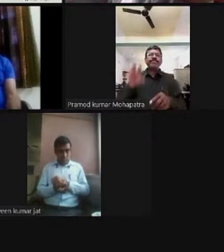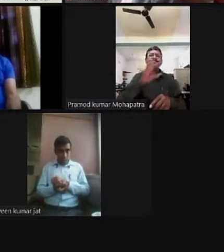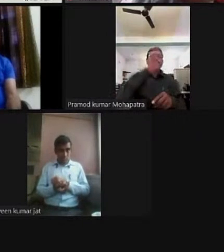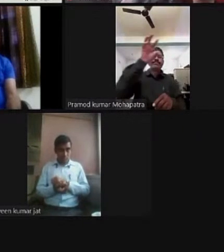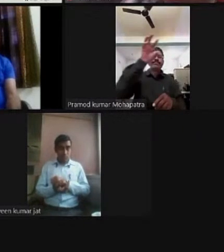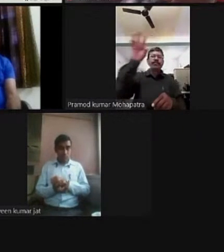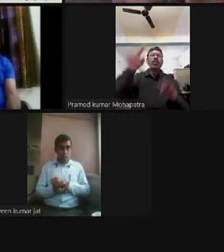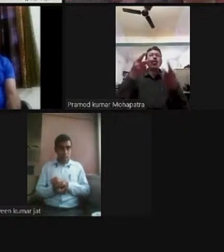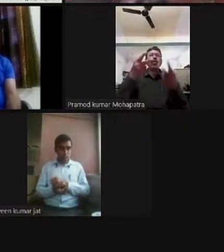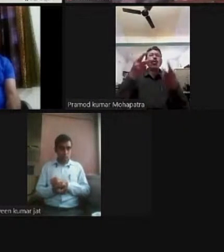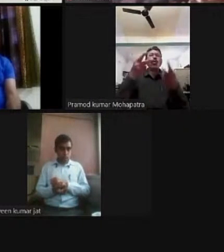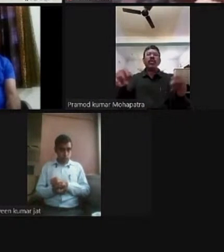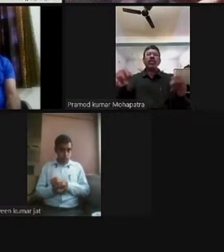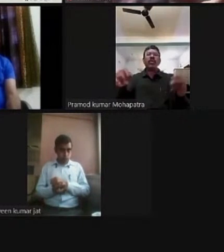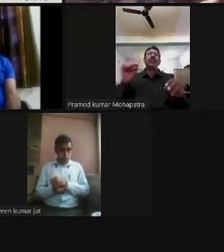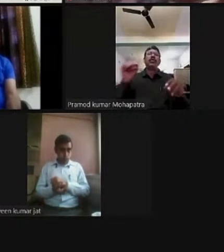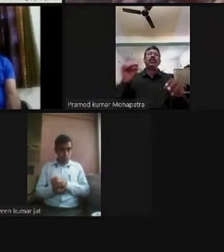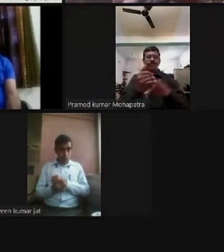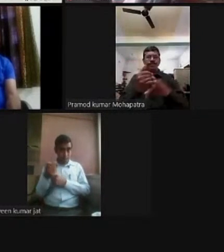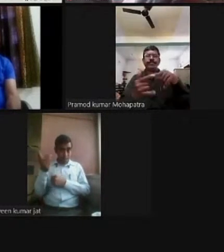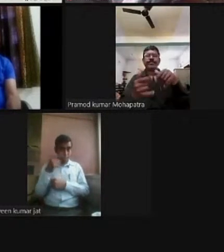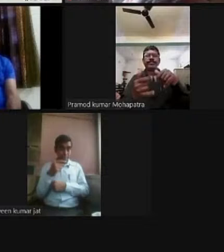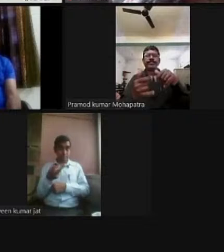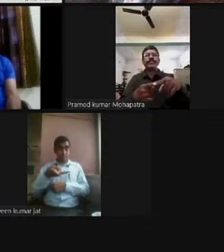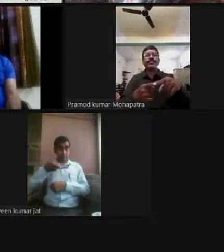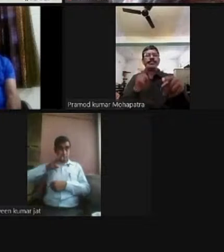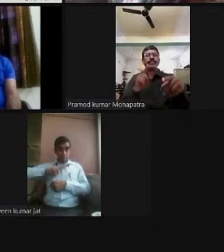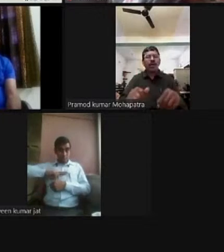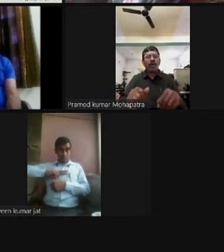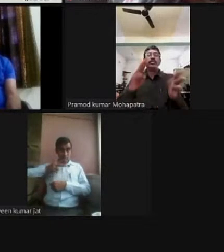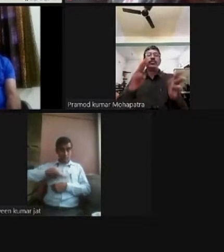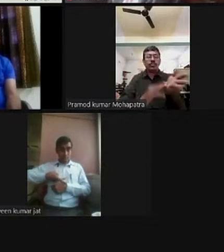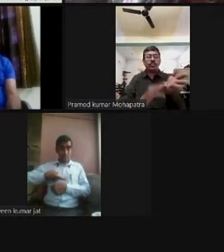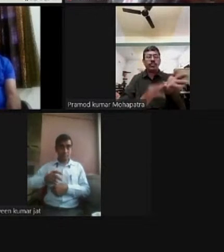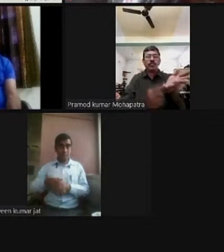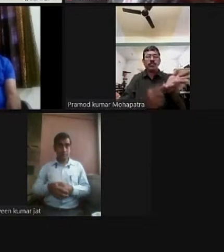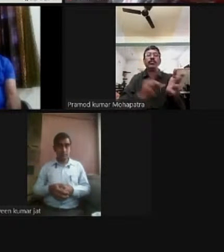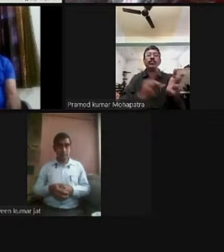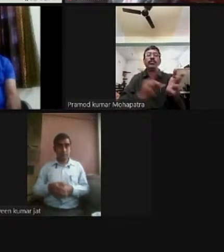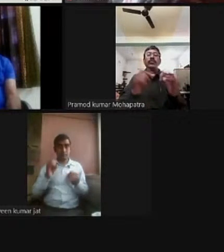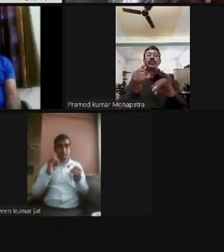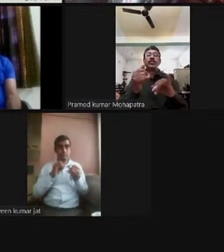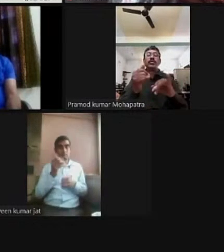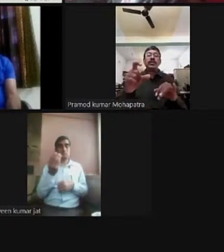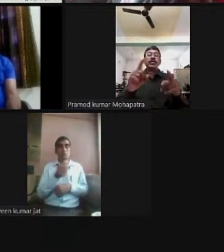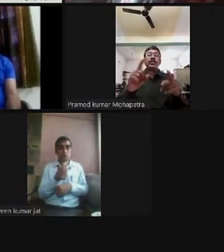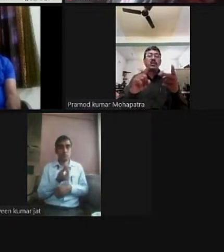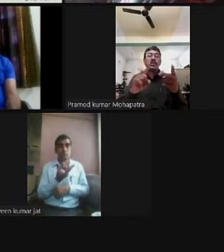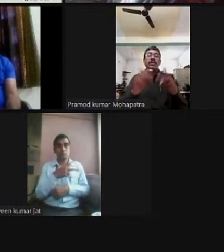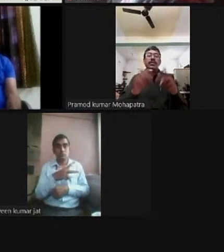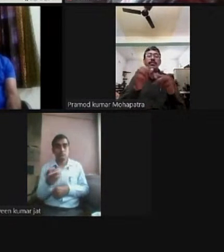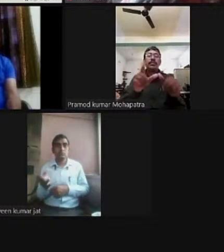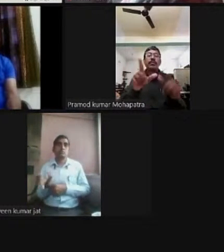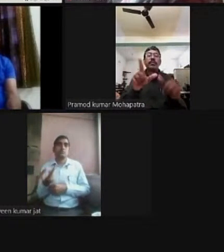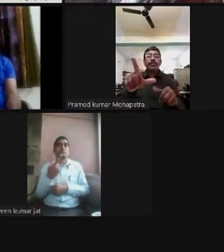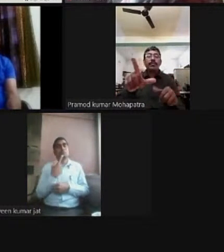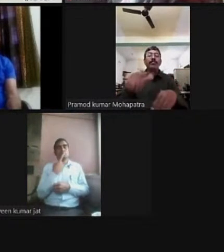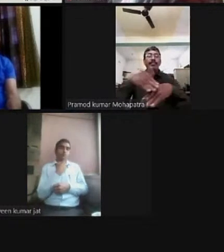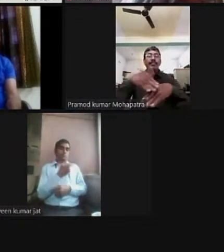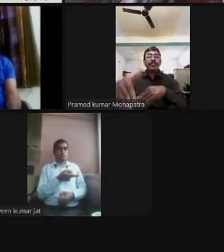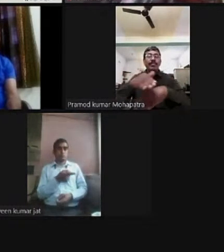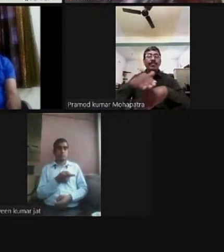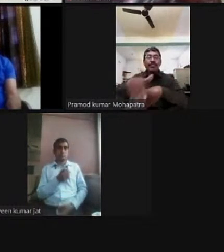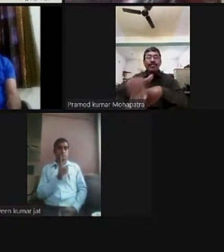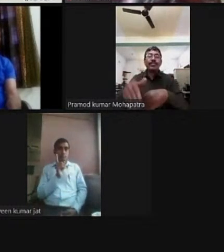producing separate statement on gender and some states are